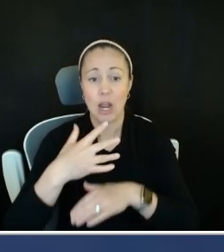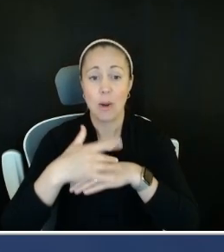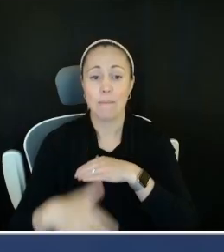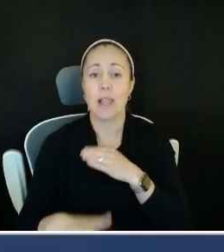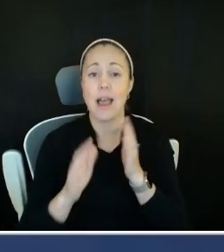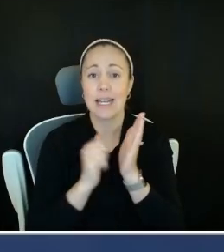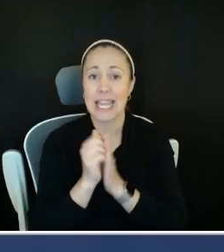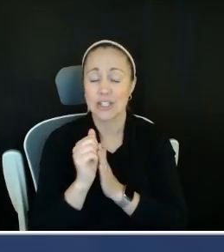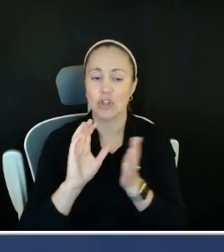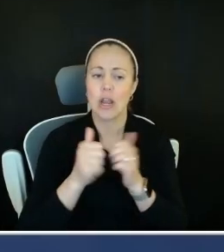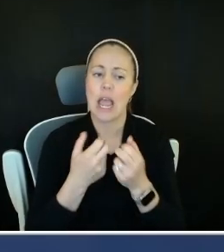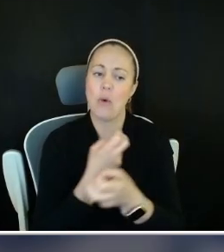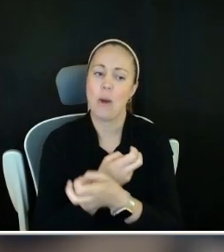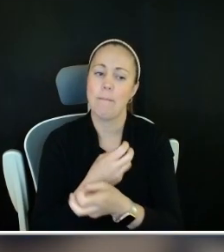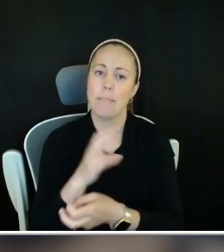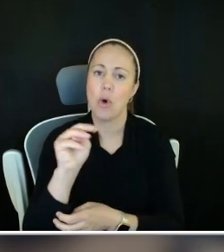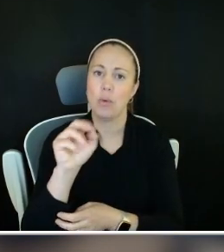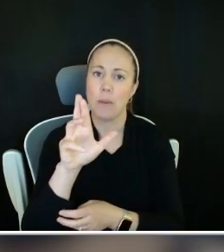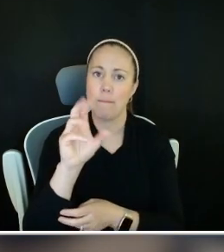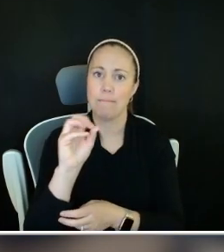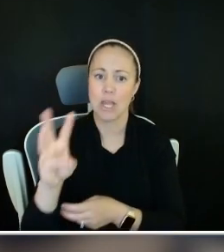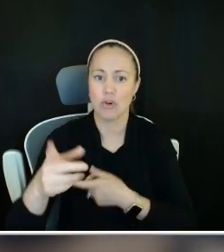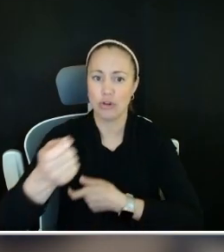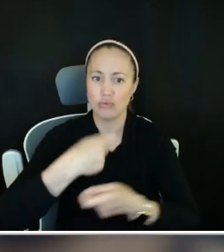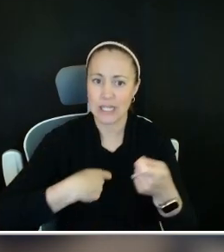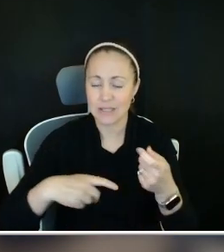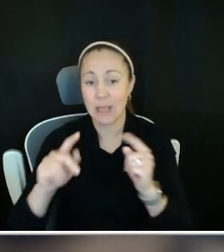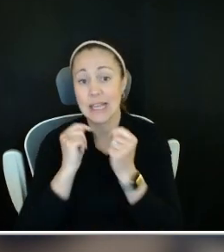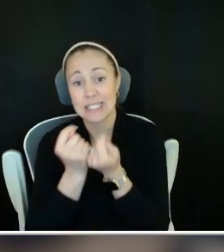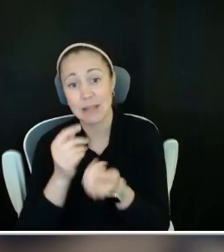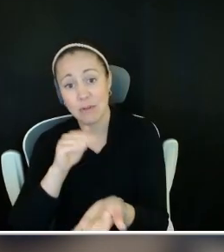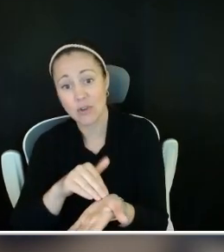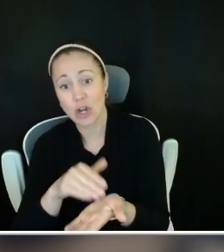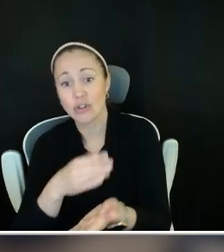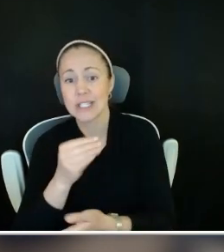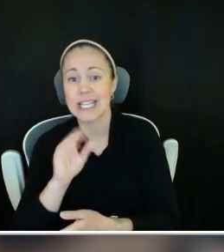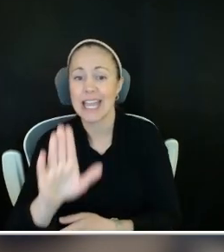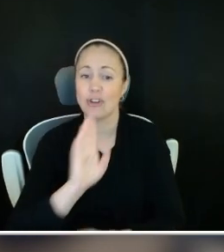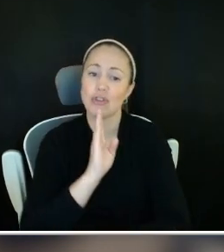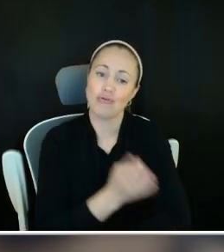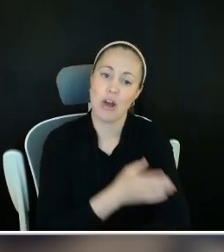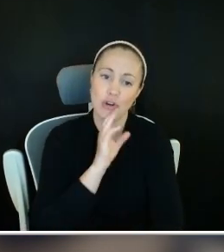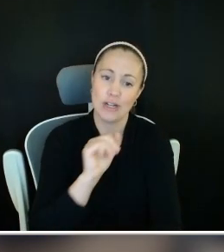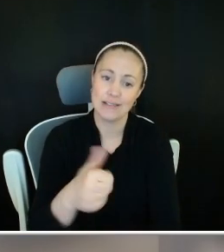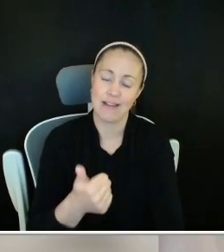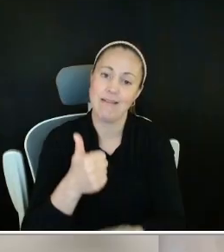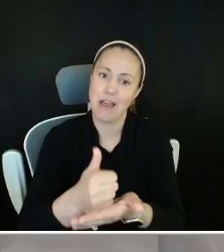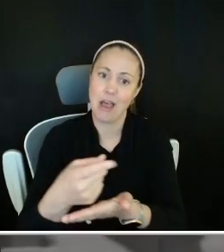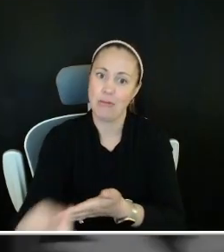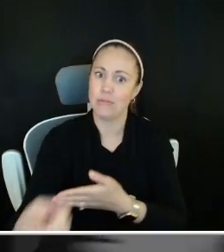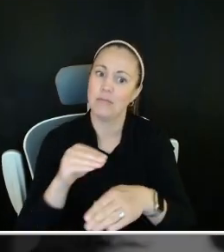marrow transplant, a team of specialists, and her 10-year-old daughter gave Emily the strength to keep fighting.